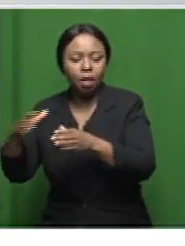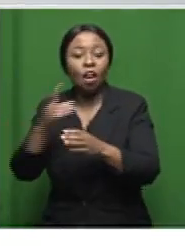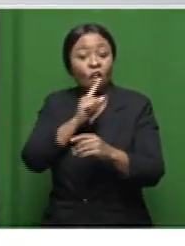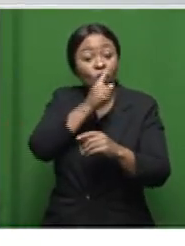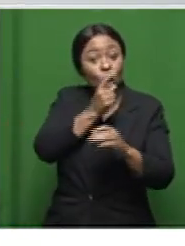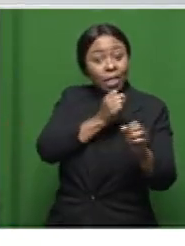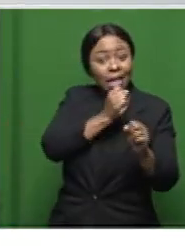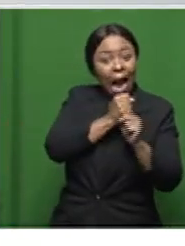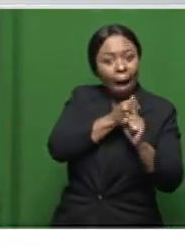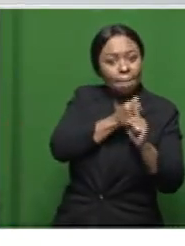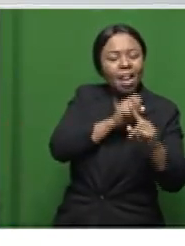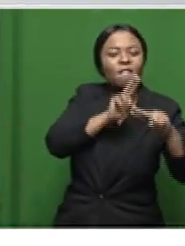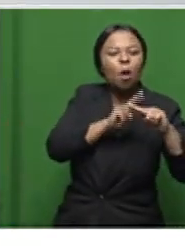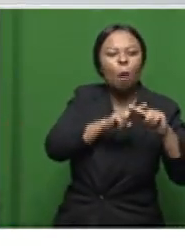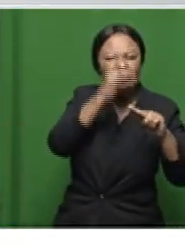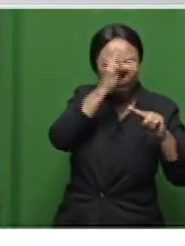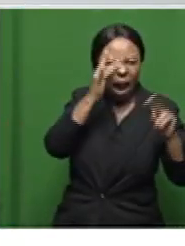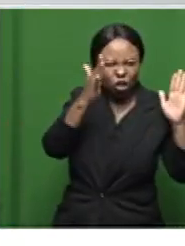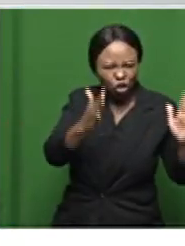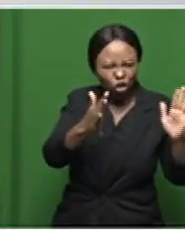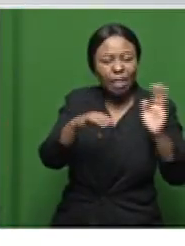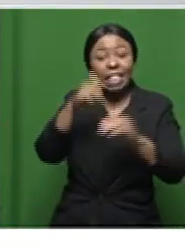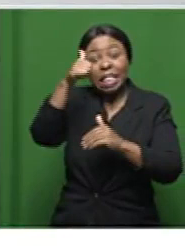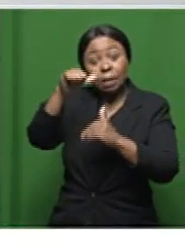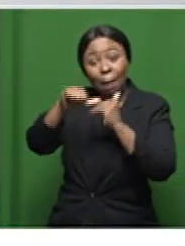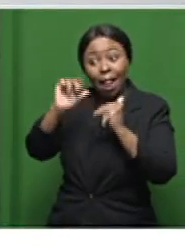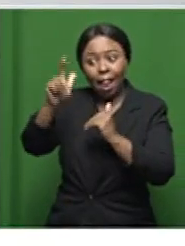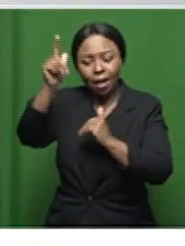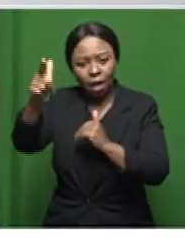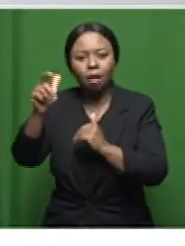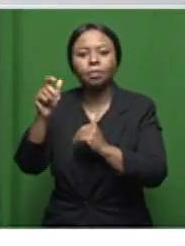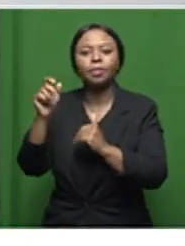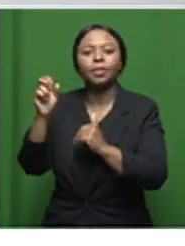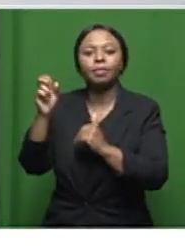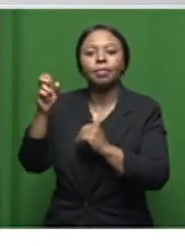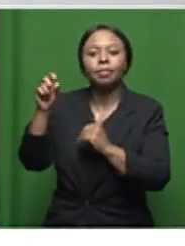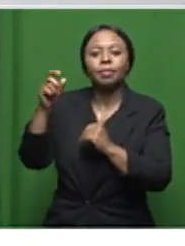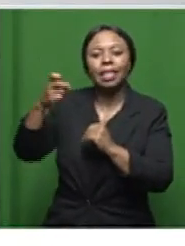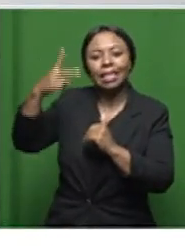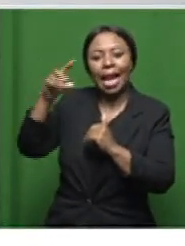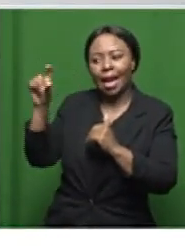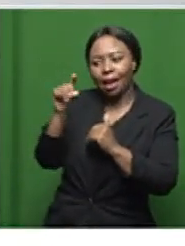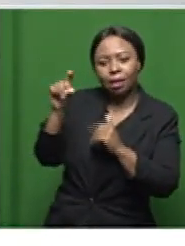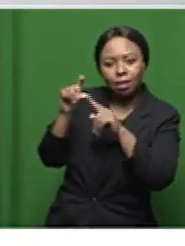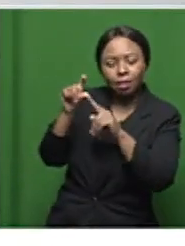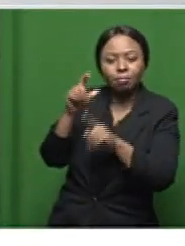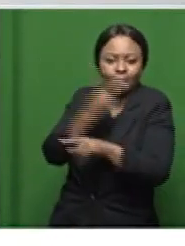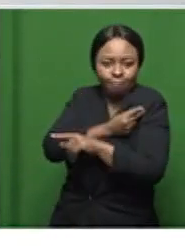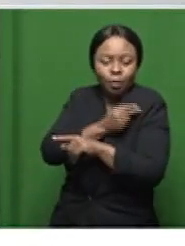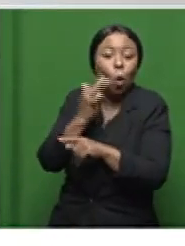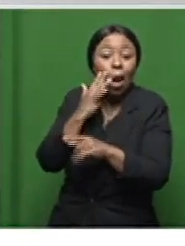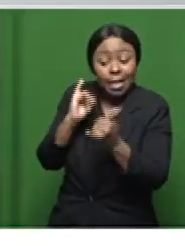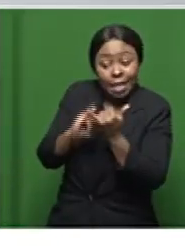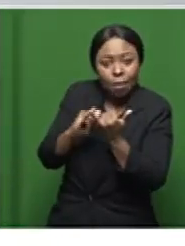February, March, and then 6 months later, we follow up for the second jab, which is now in September and